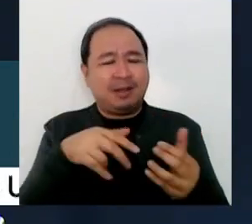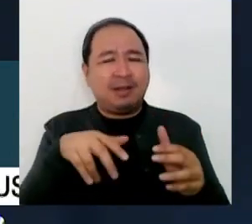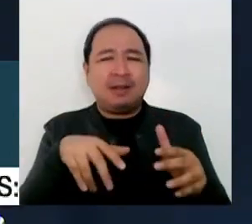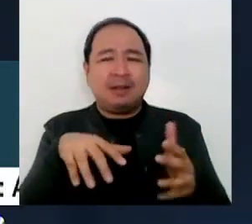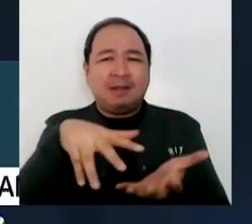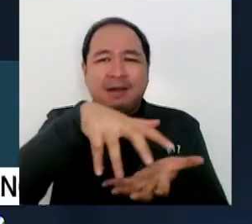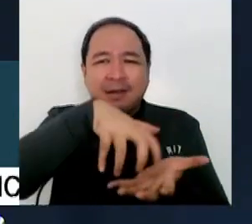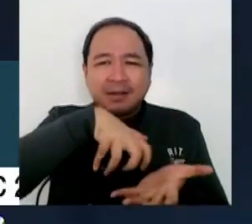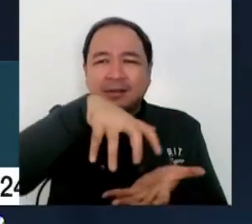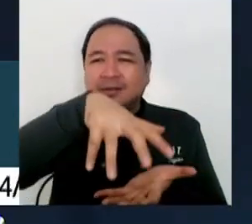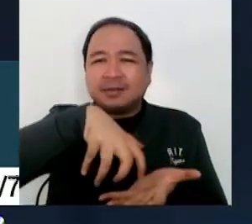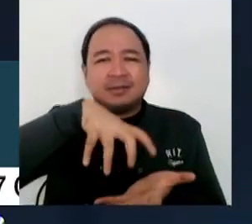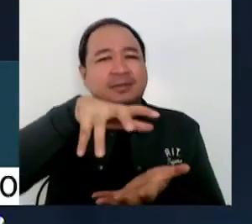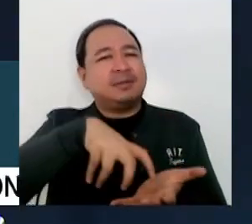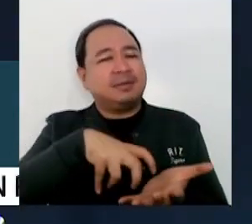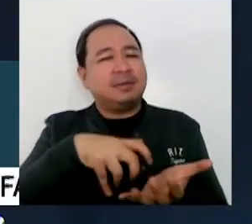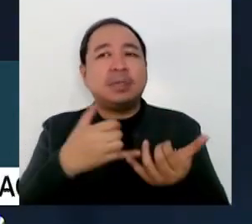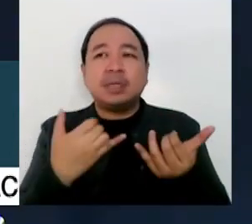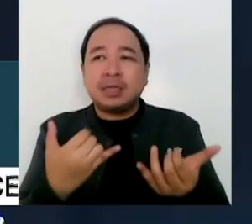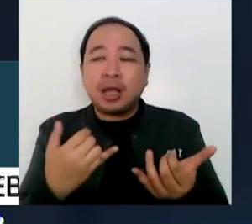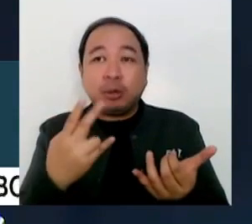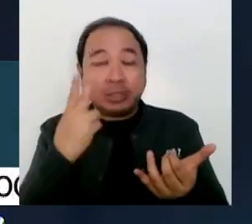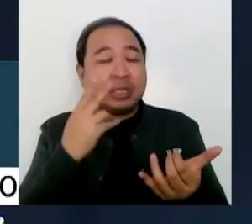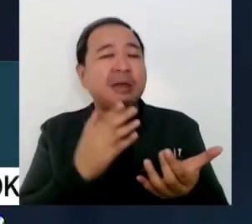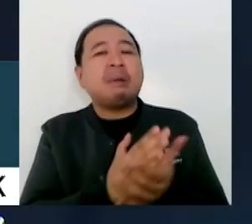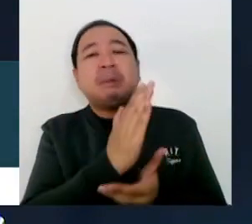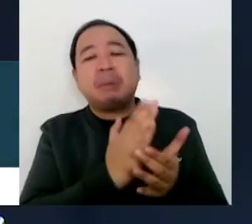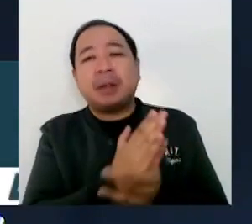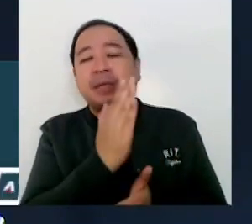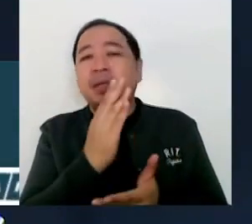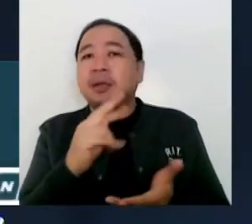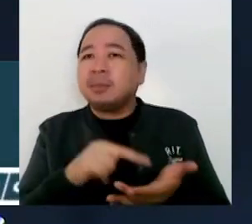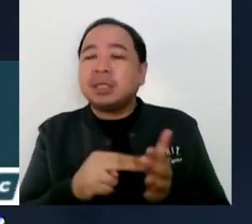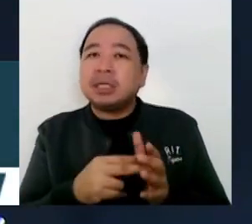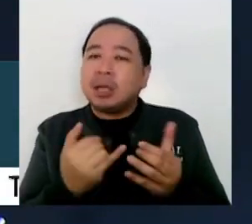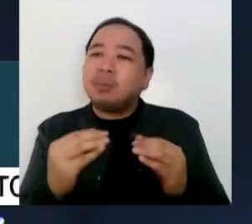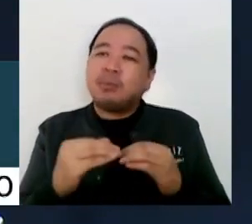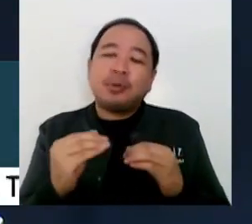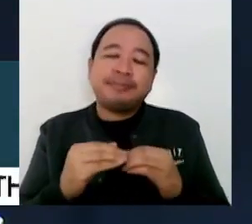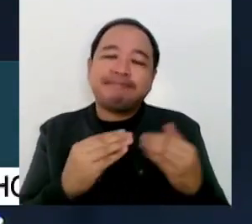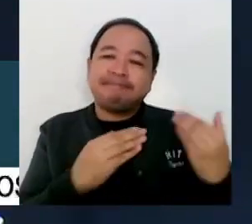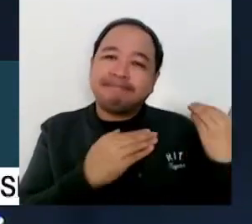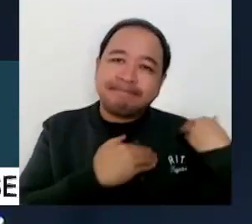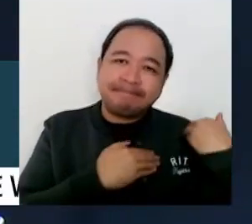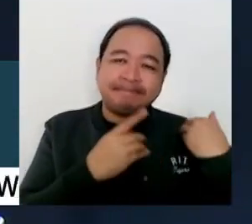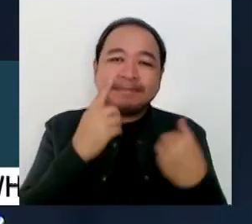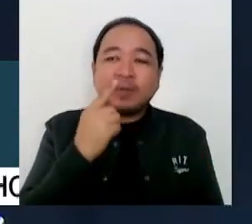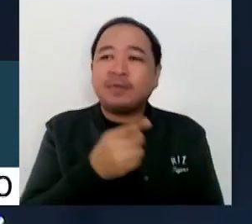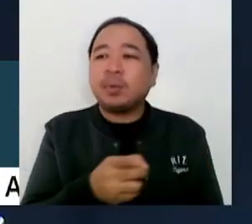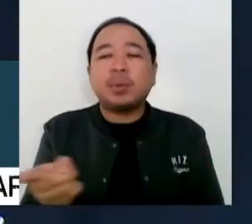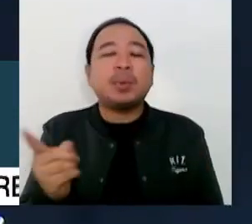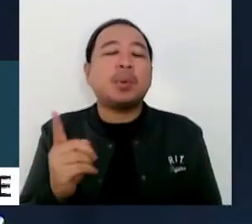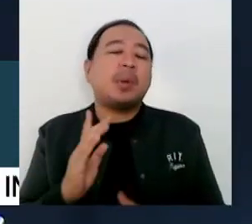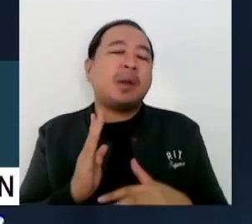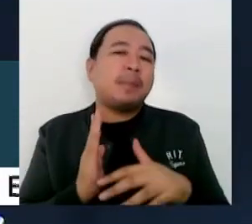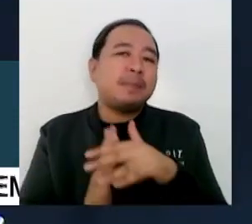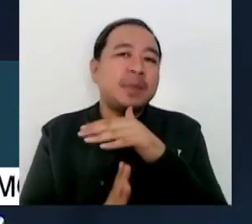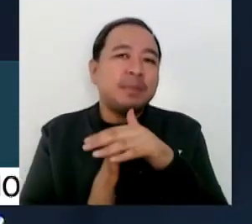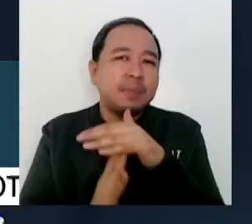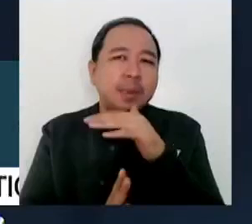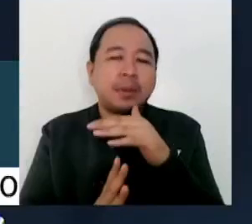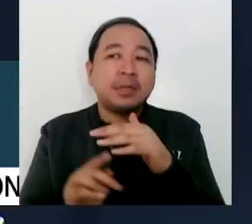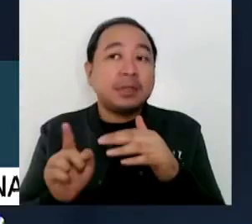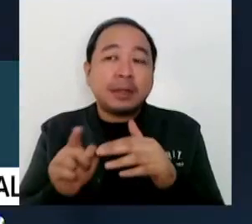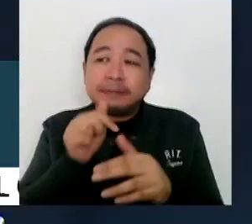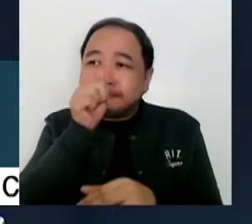this pass unhindered is a day of burden for our consumers, suffering the highest prices of